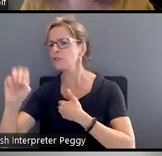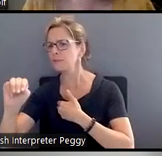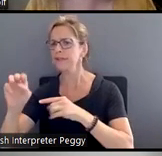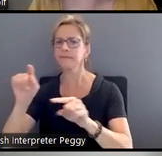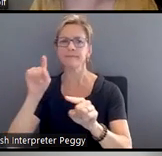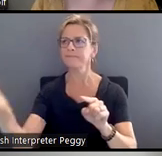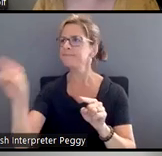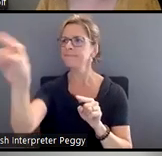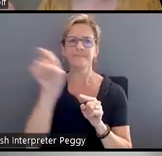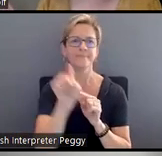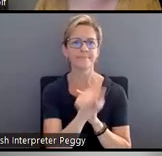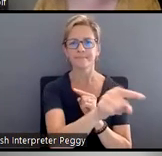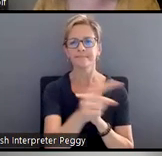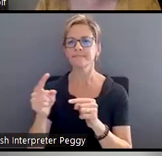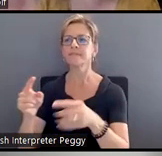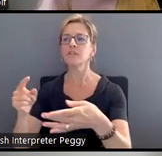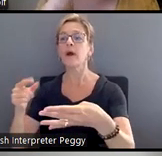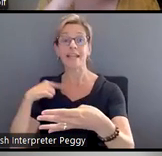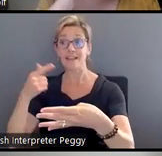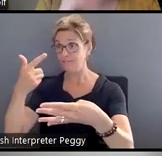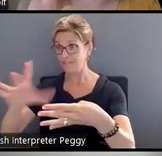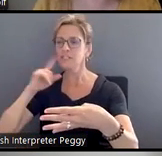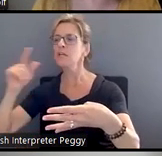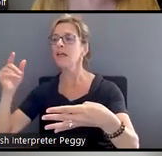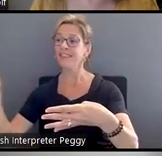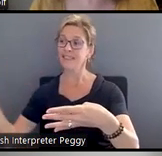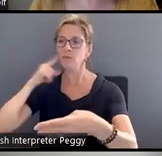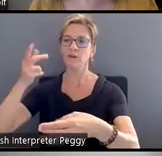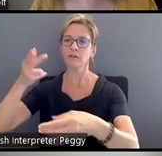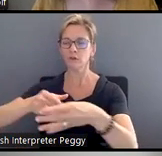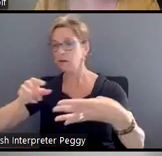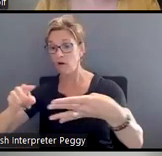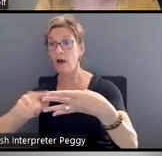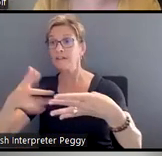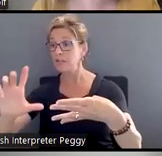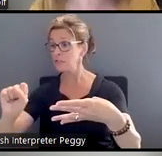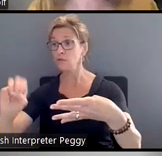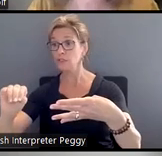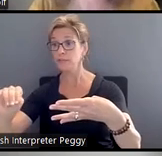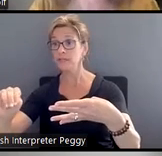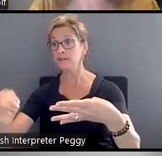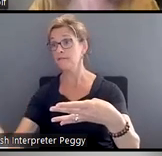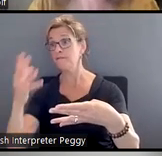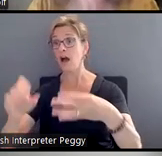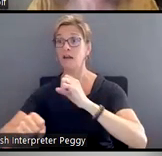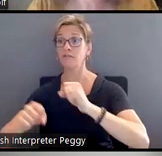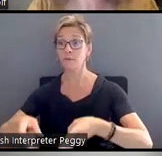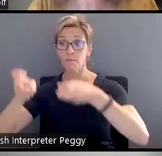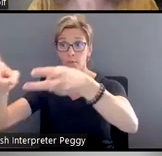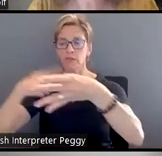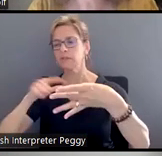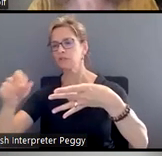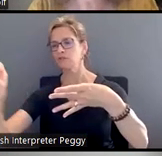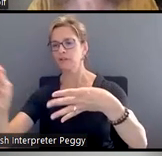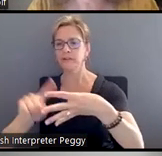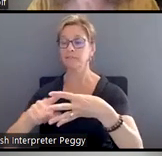Christy. And then they would check off complete or cross it out or something when they've done that. Another example down below